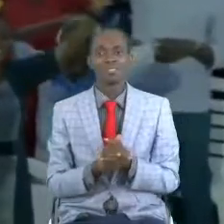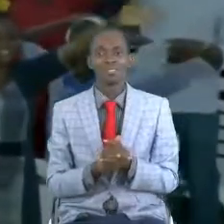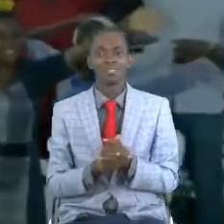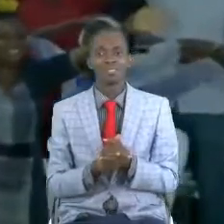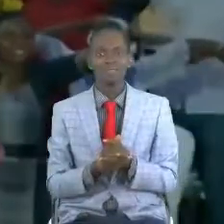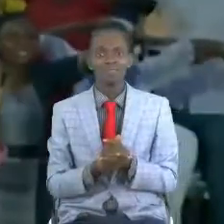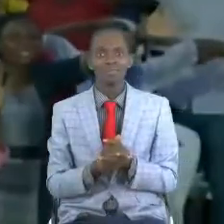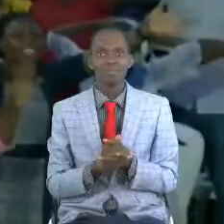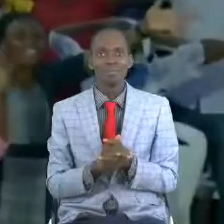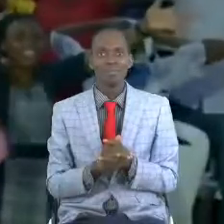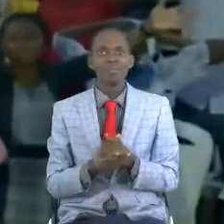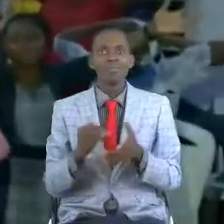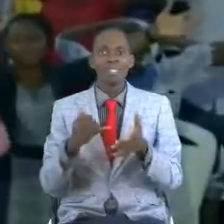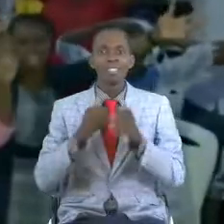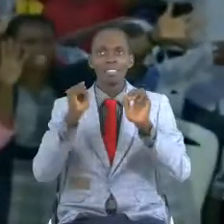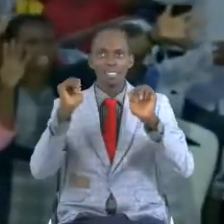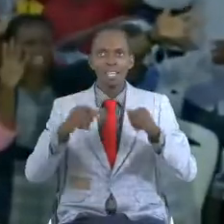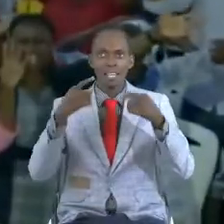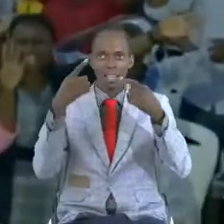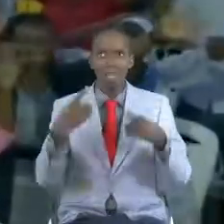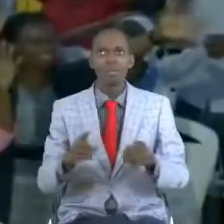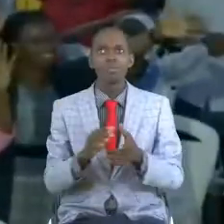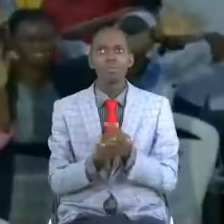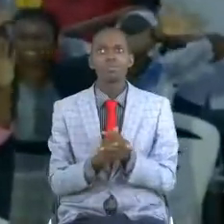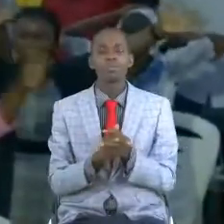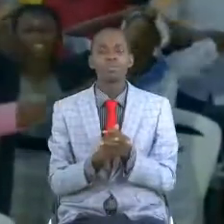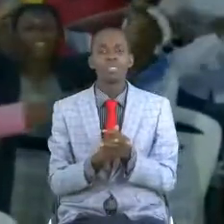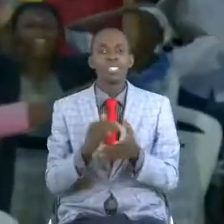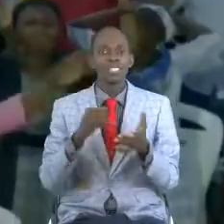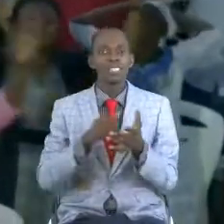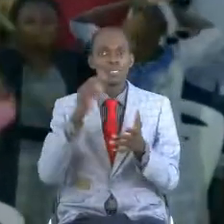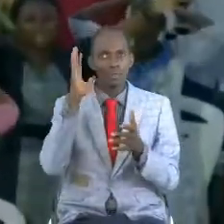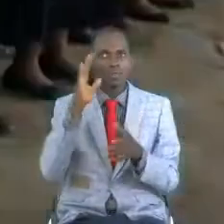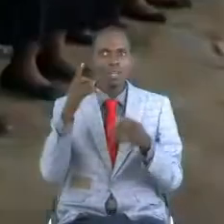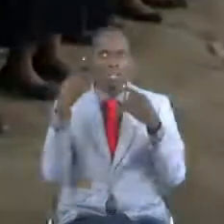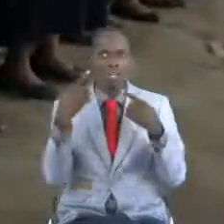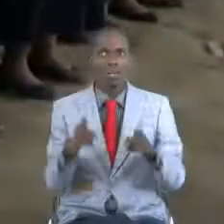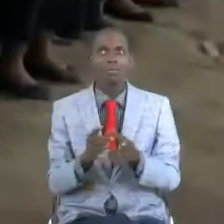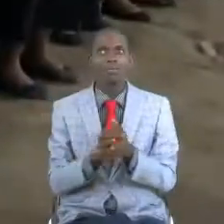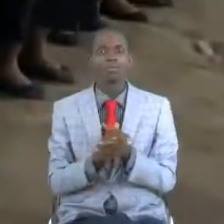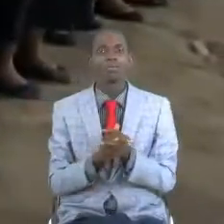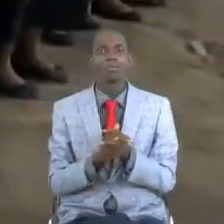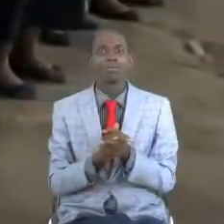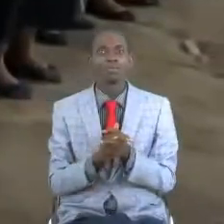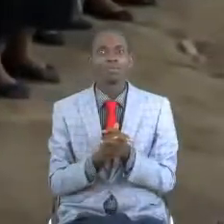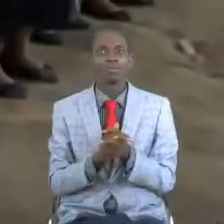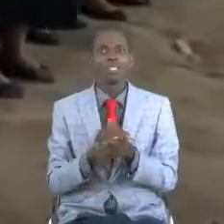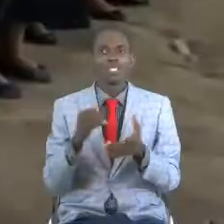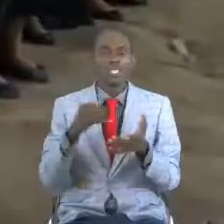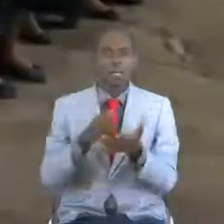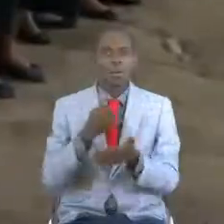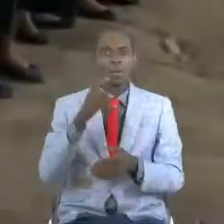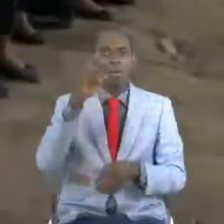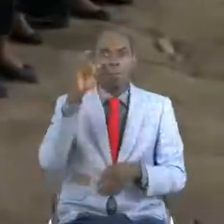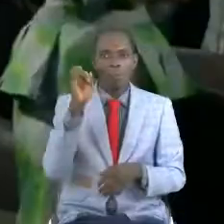It can happen. It will happen. It must